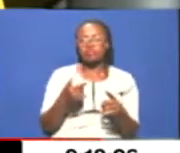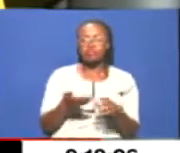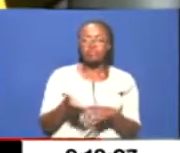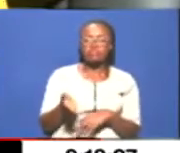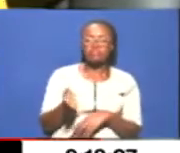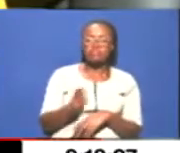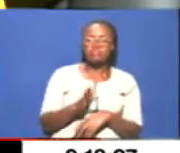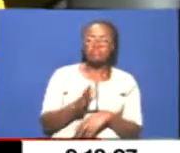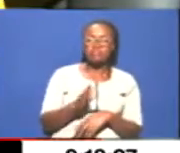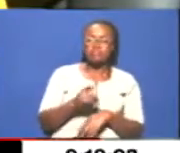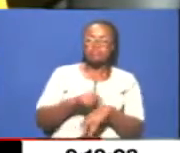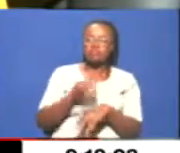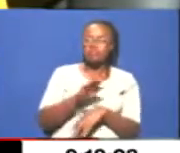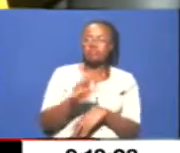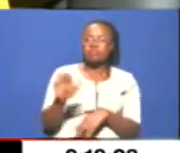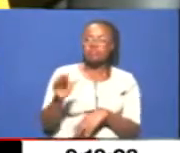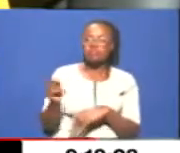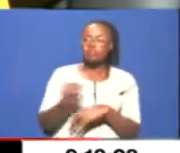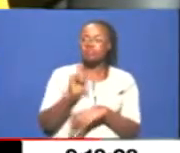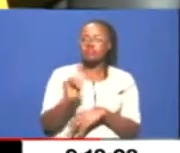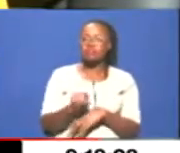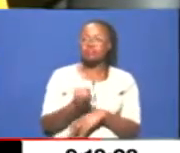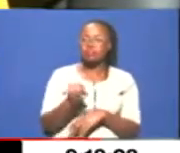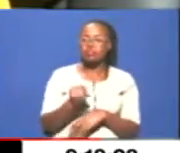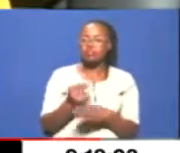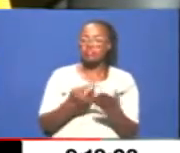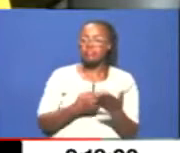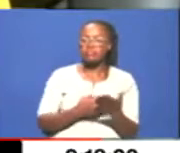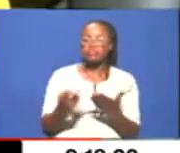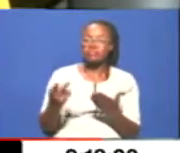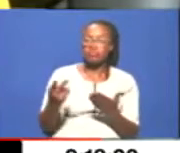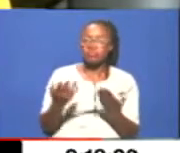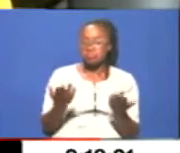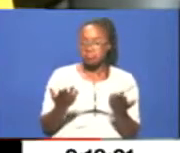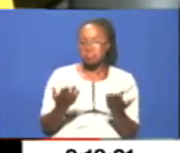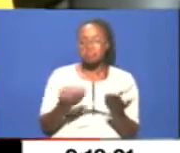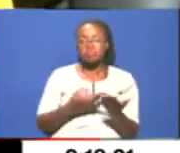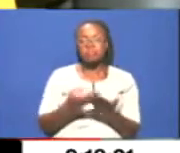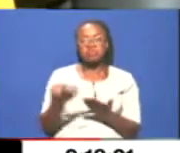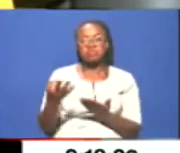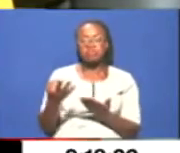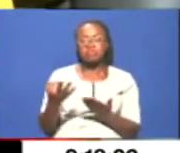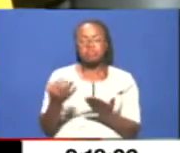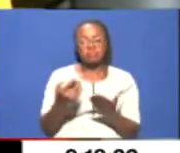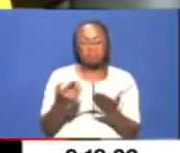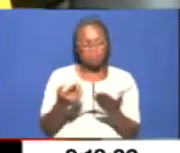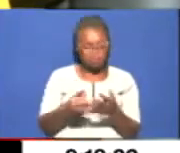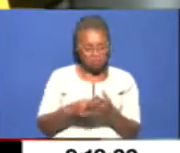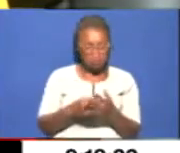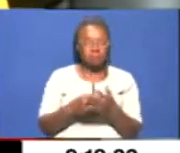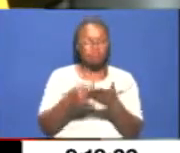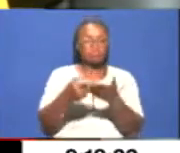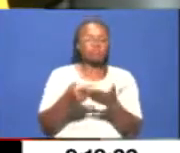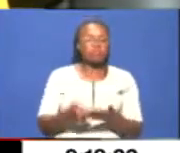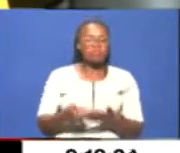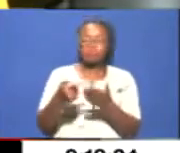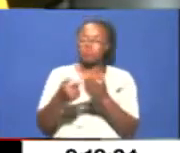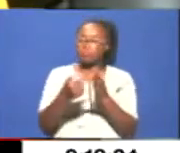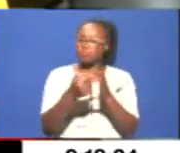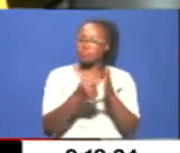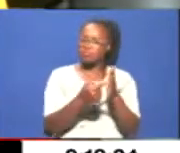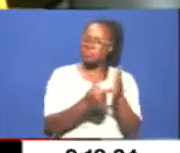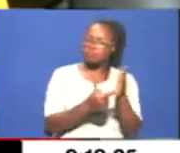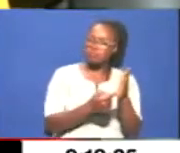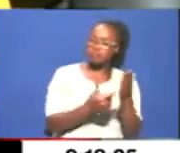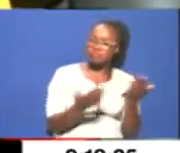their sessions in January on the second week or third week and debating and commencing a robust debate on those laws as to whether they will